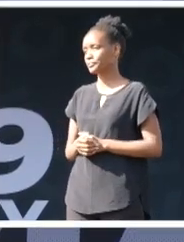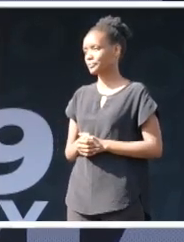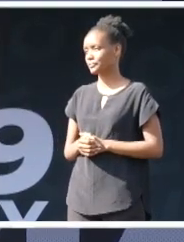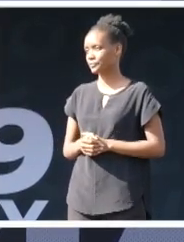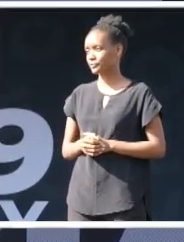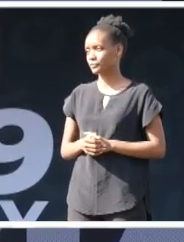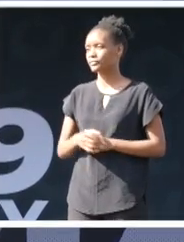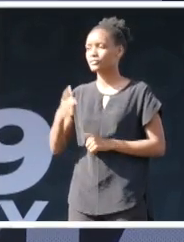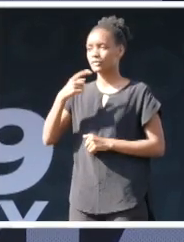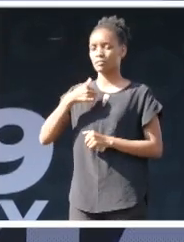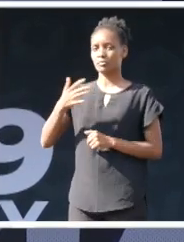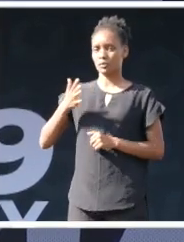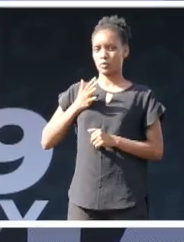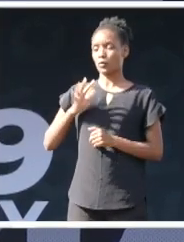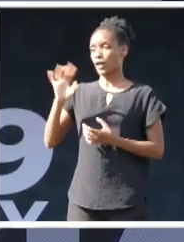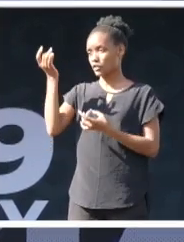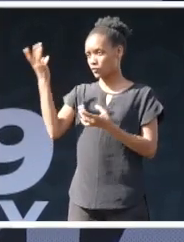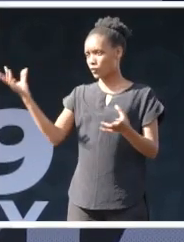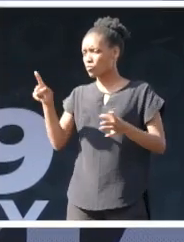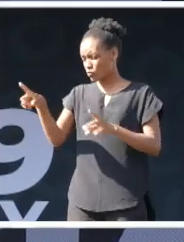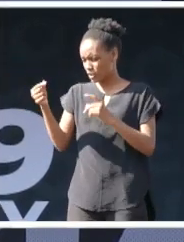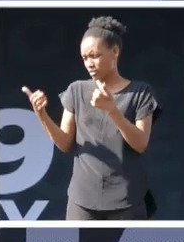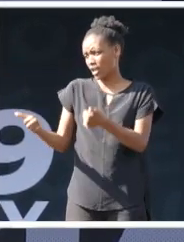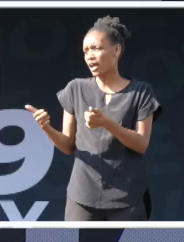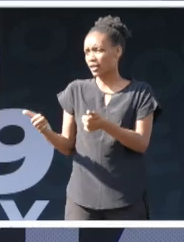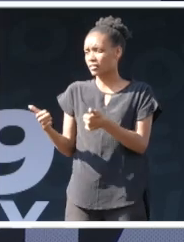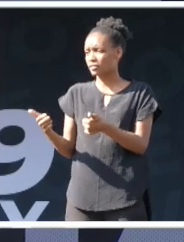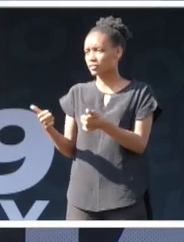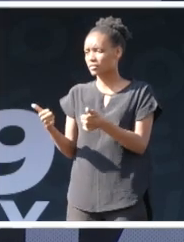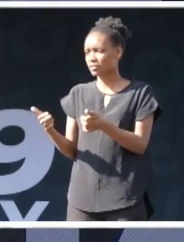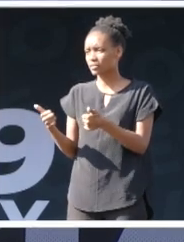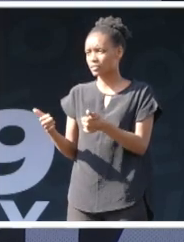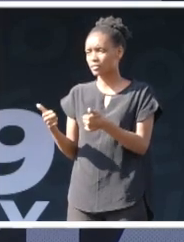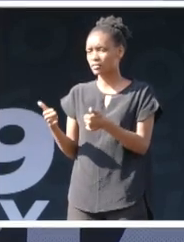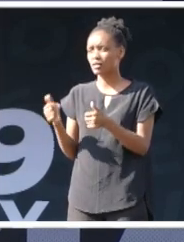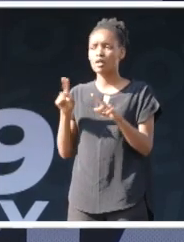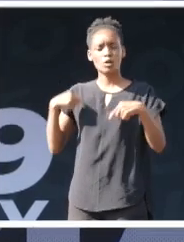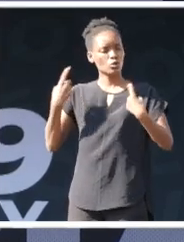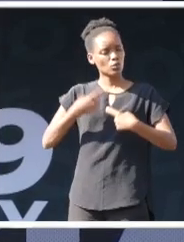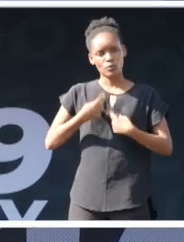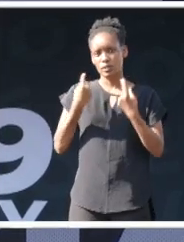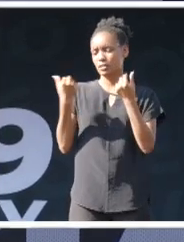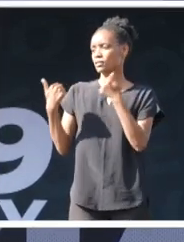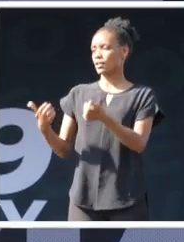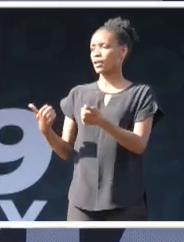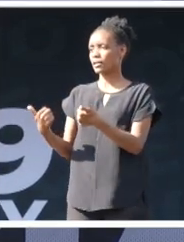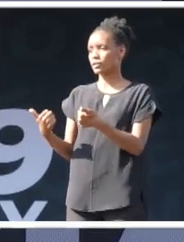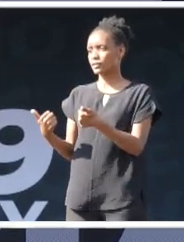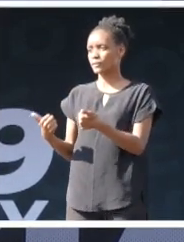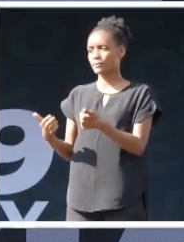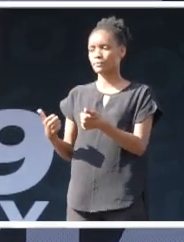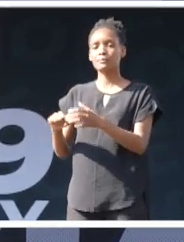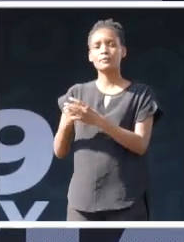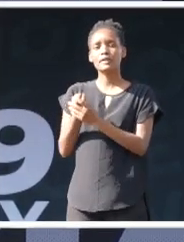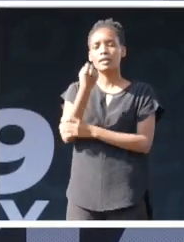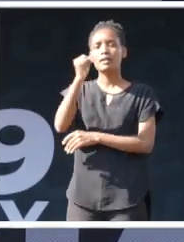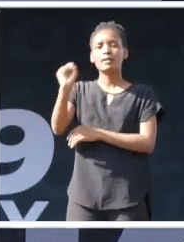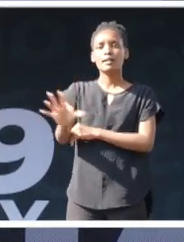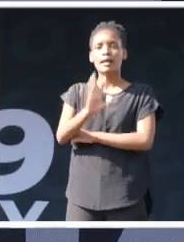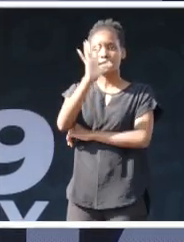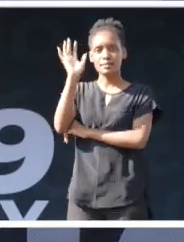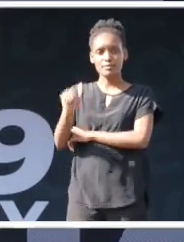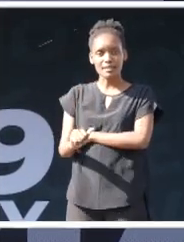And I want to say that you are doing great. We are doing great. RISE Mzansi is